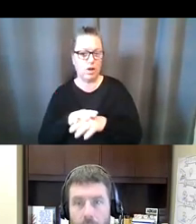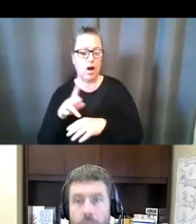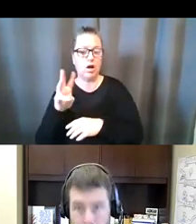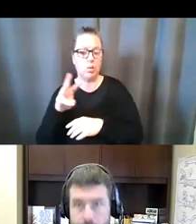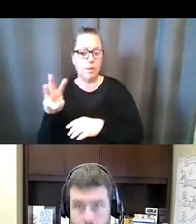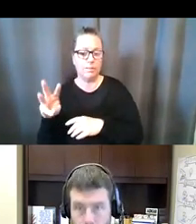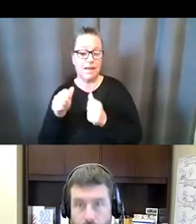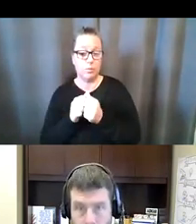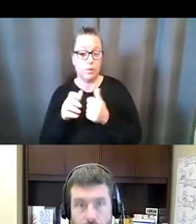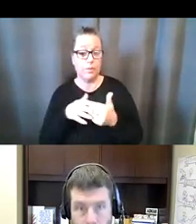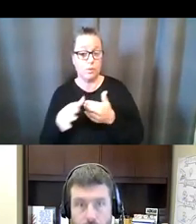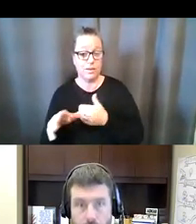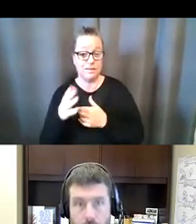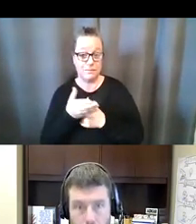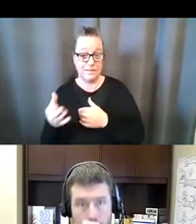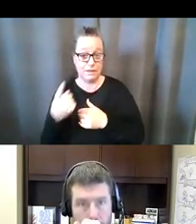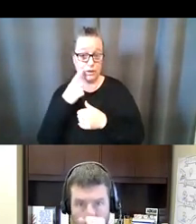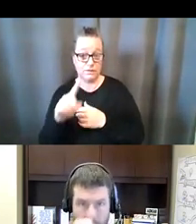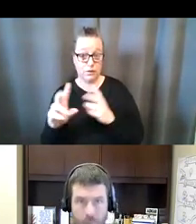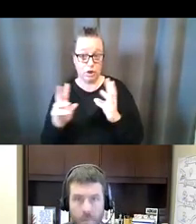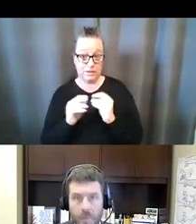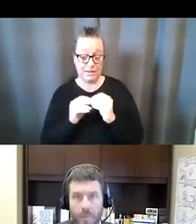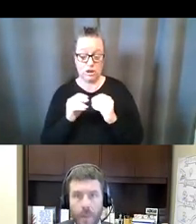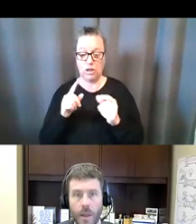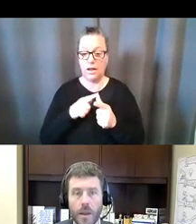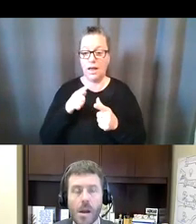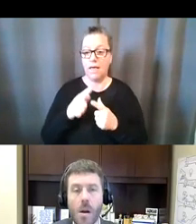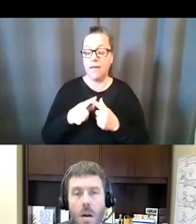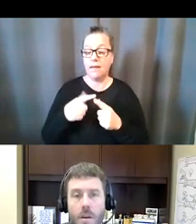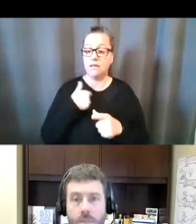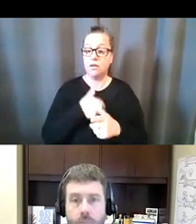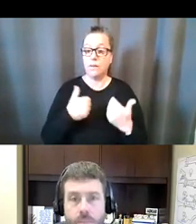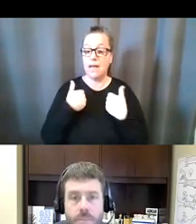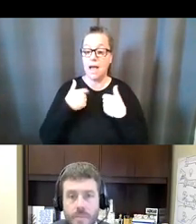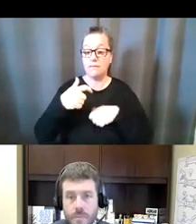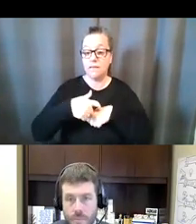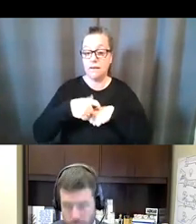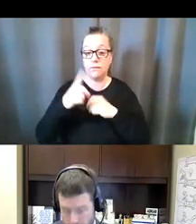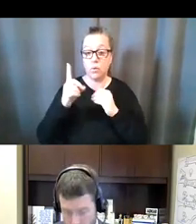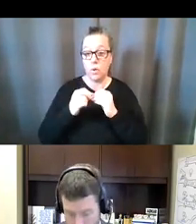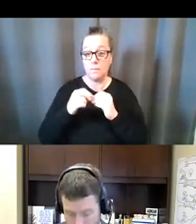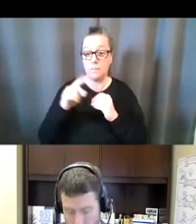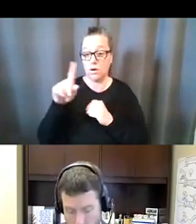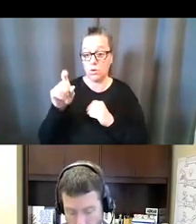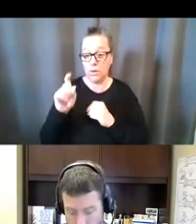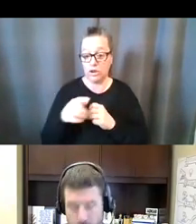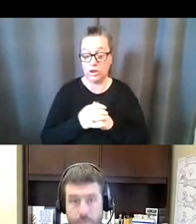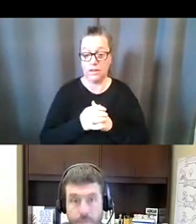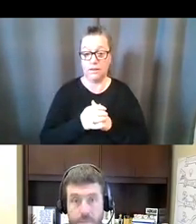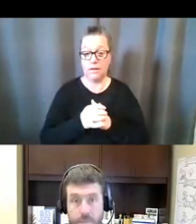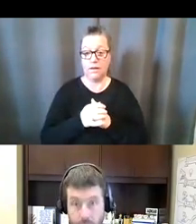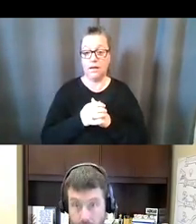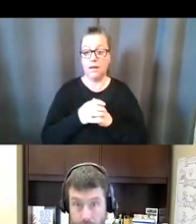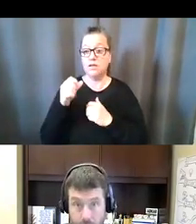the rest of the materials for your session. And then, so we've got time for about one more question.